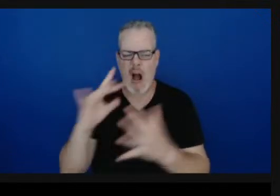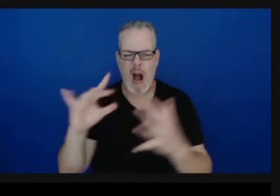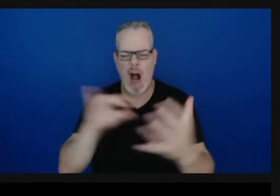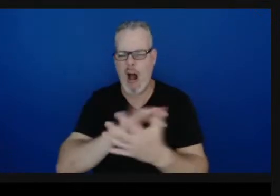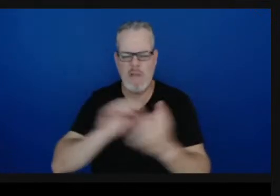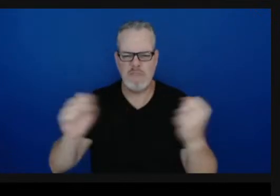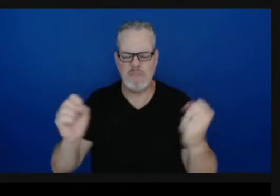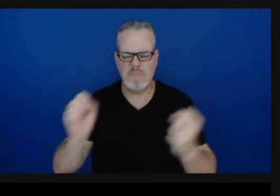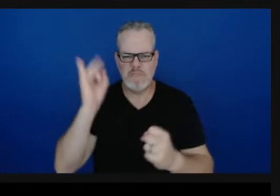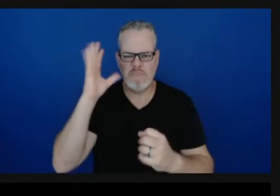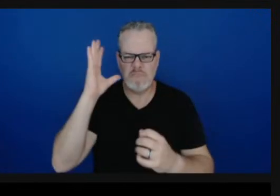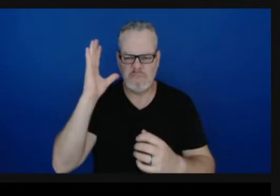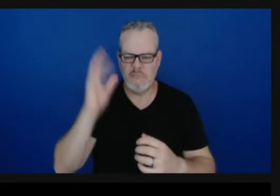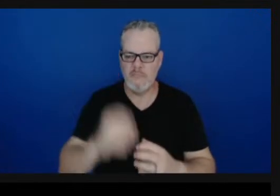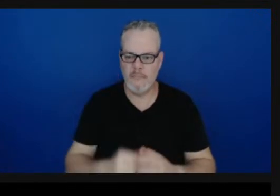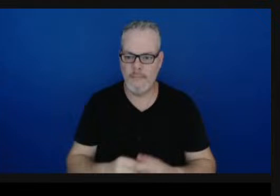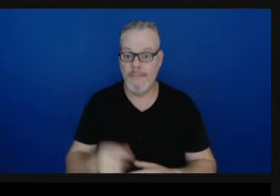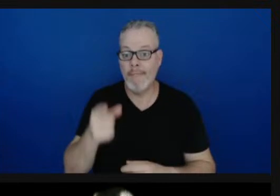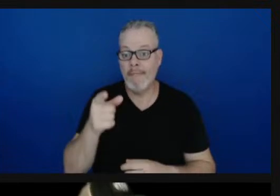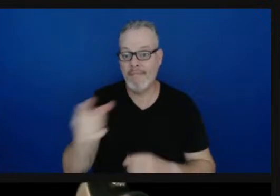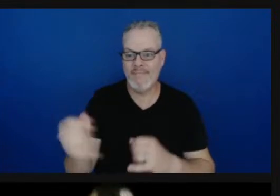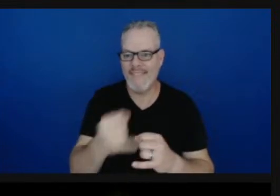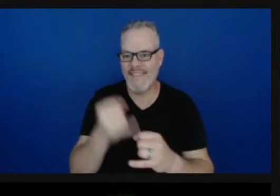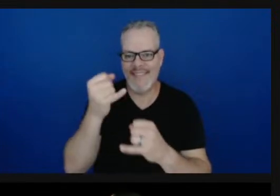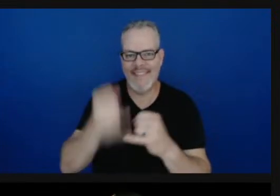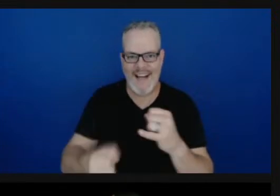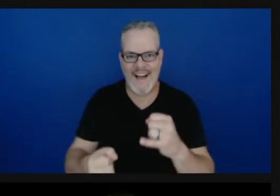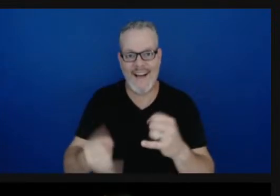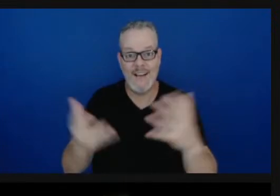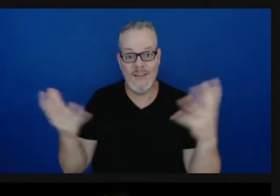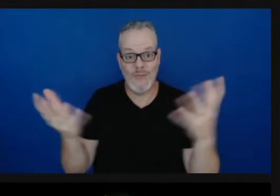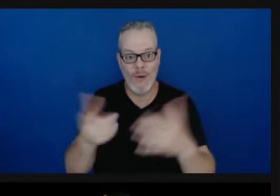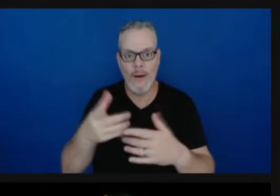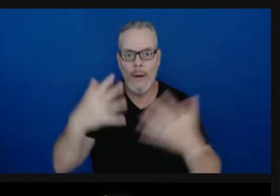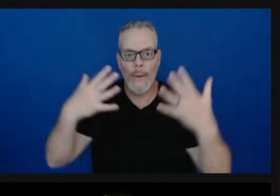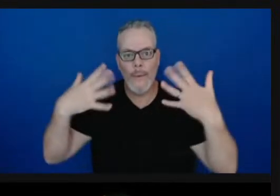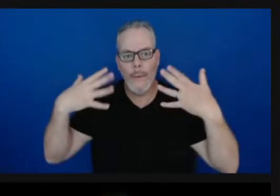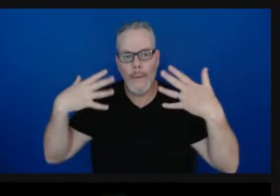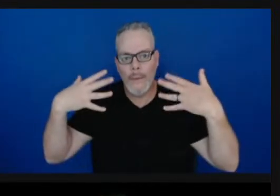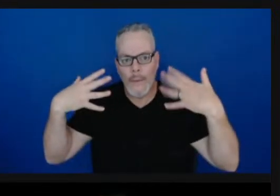And then the final inactive cooling lava map here.